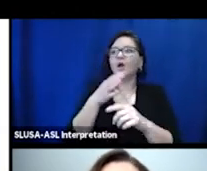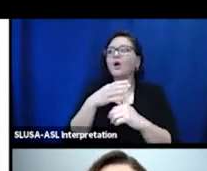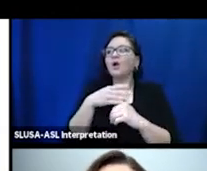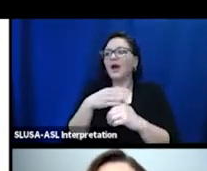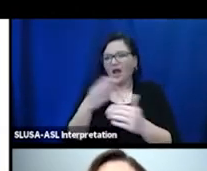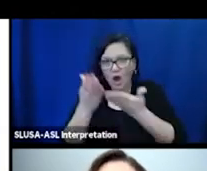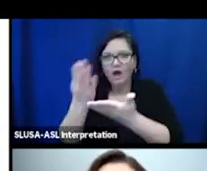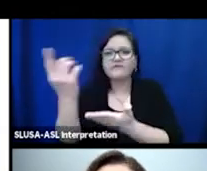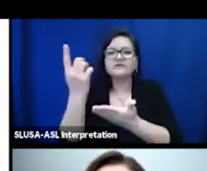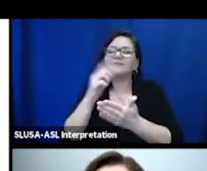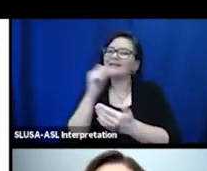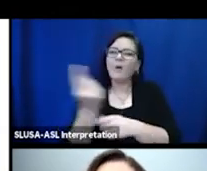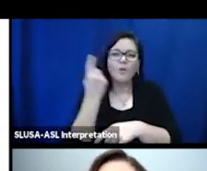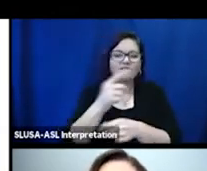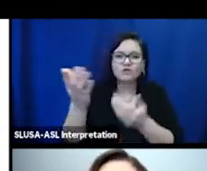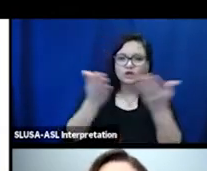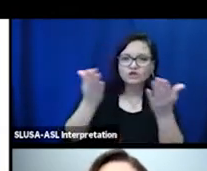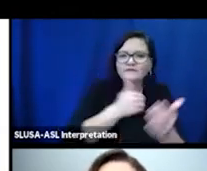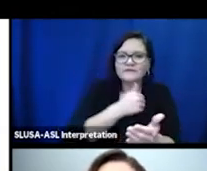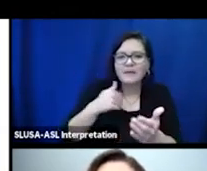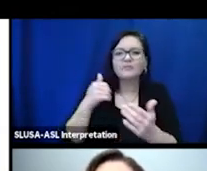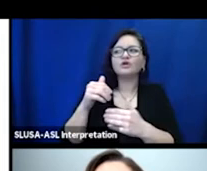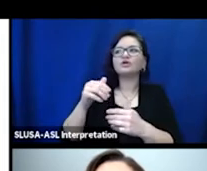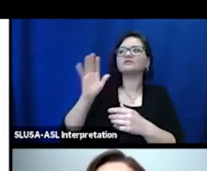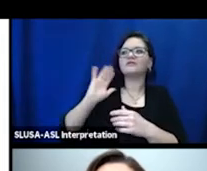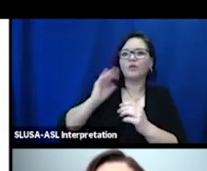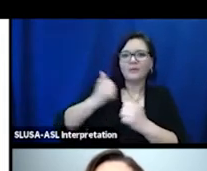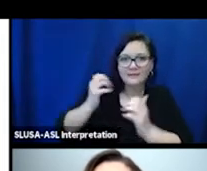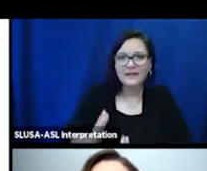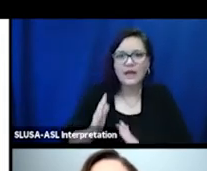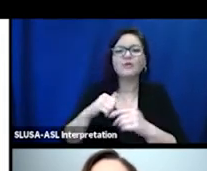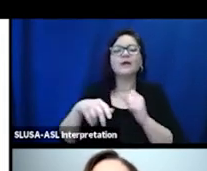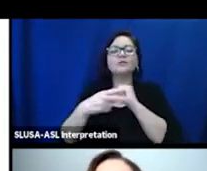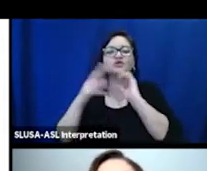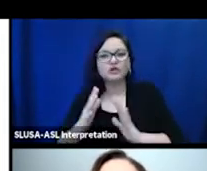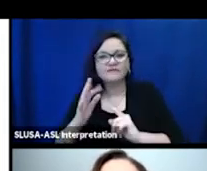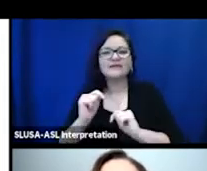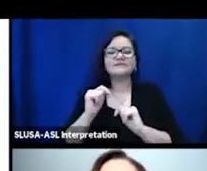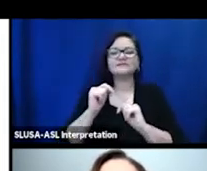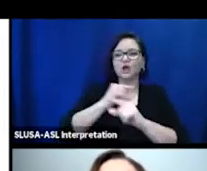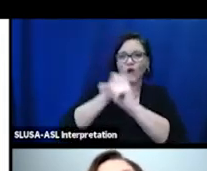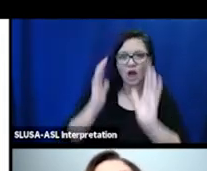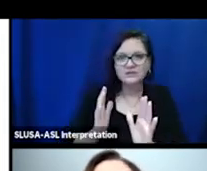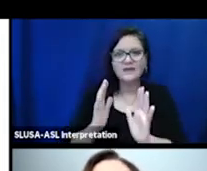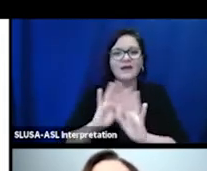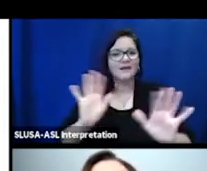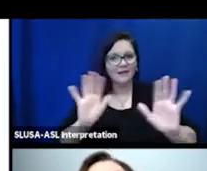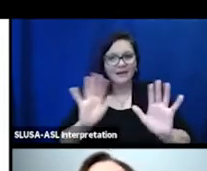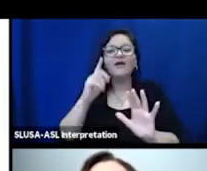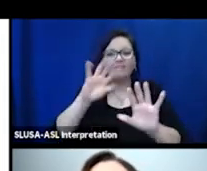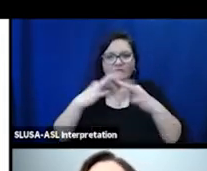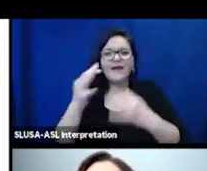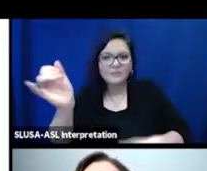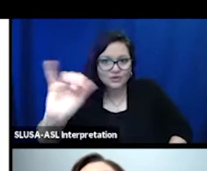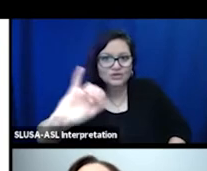not just service members and veterans and reservists and guardsmen. It's for families as well, because